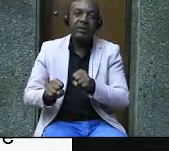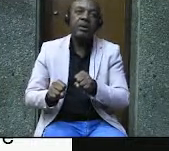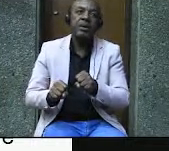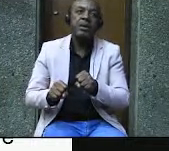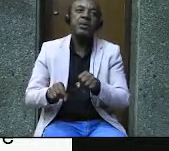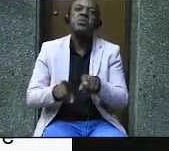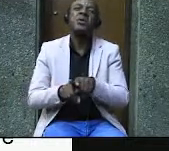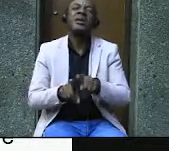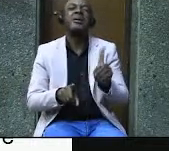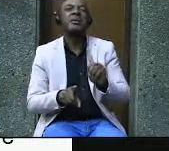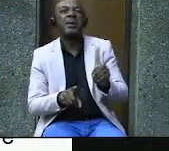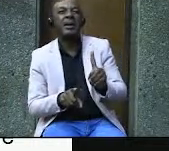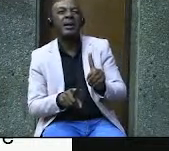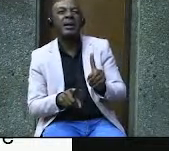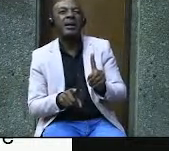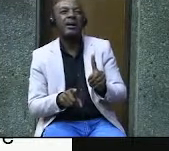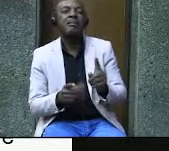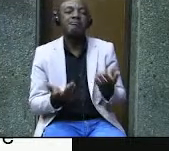to things like